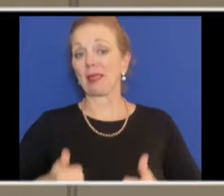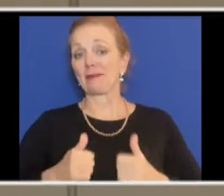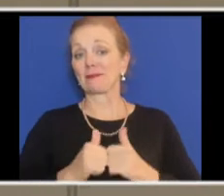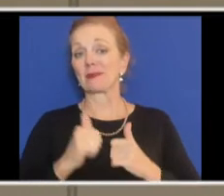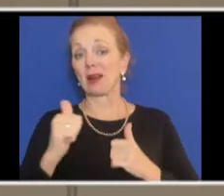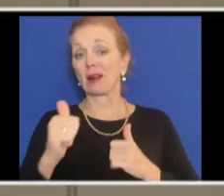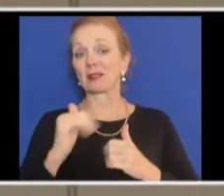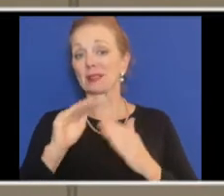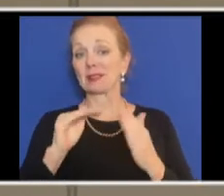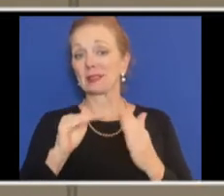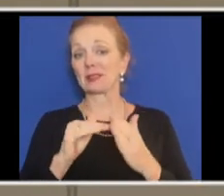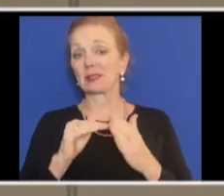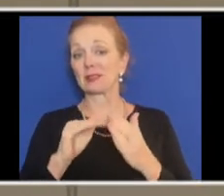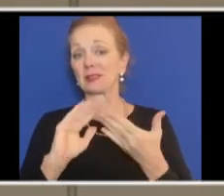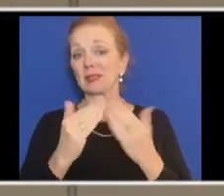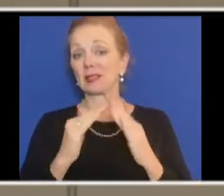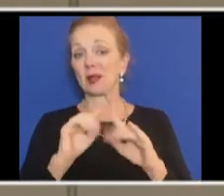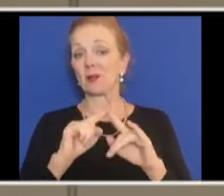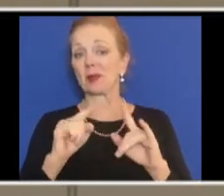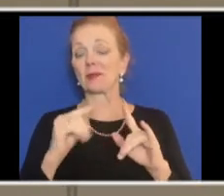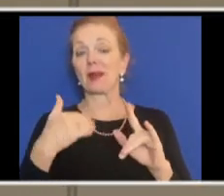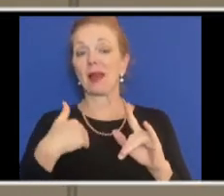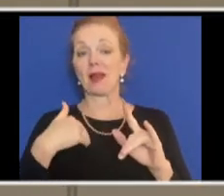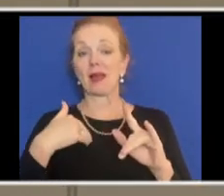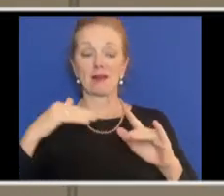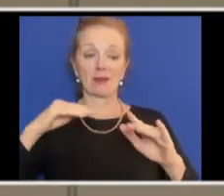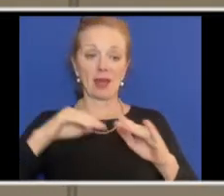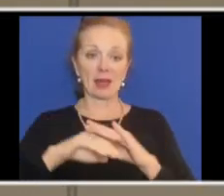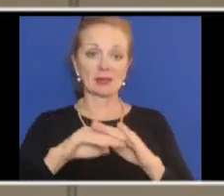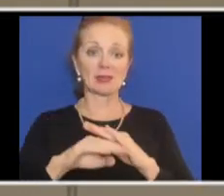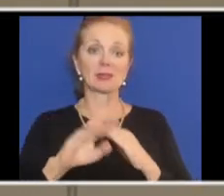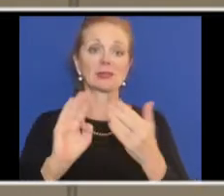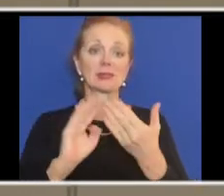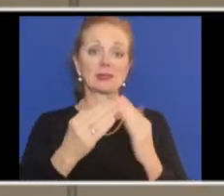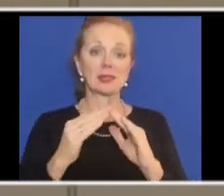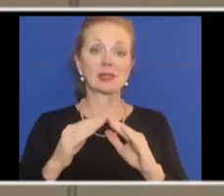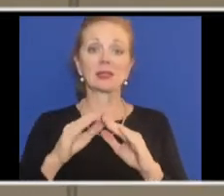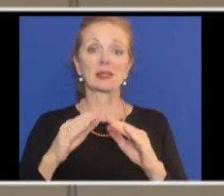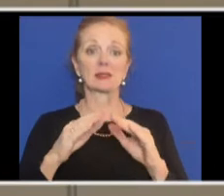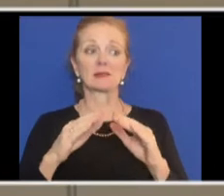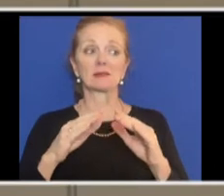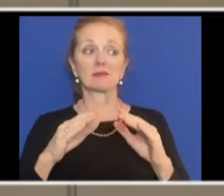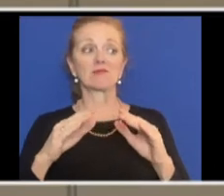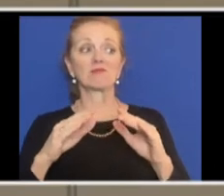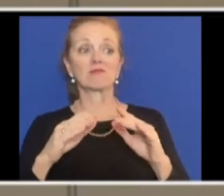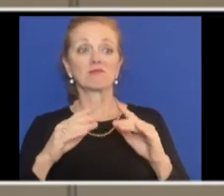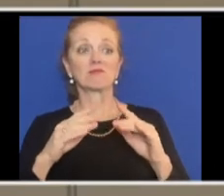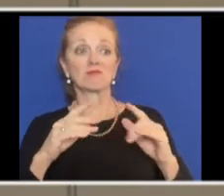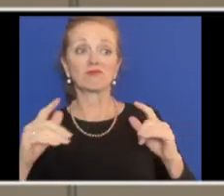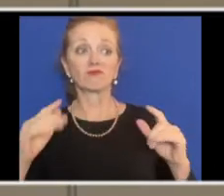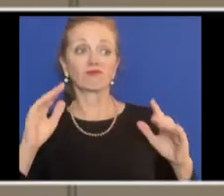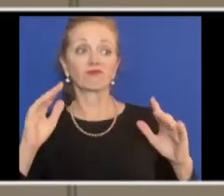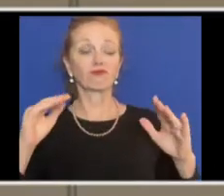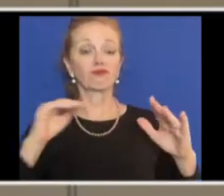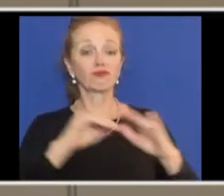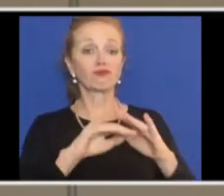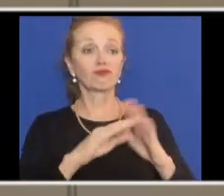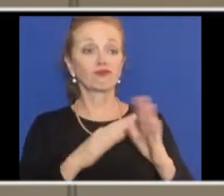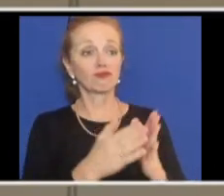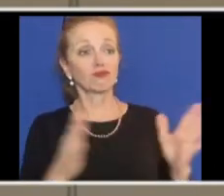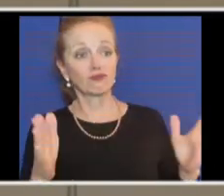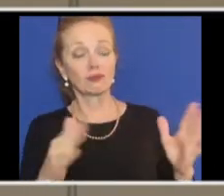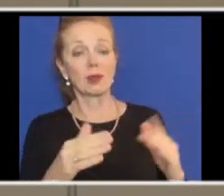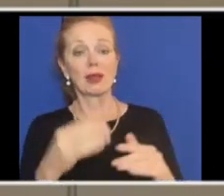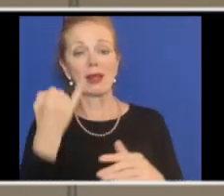from the center city but have access to the city as a whole so when we say that we are a policy